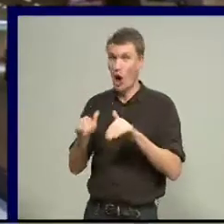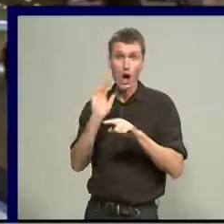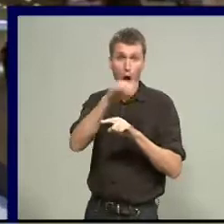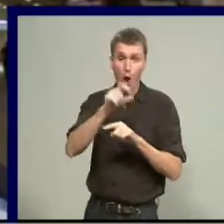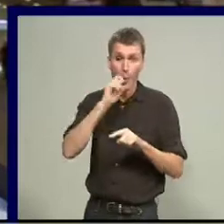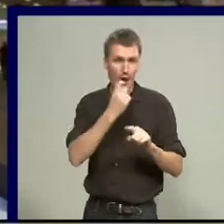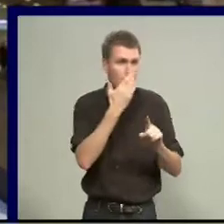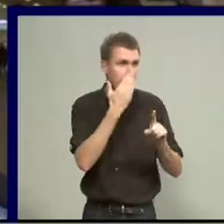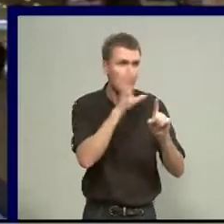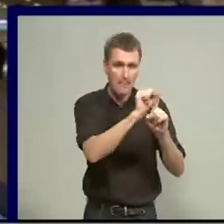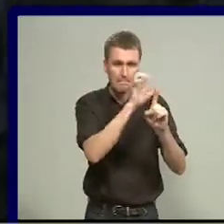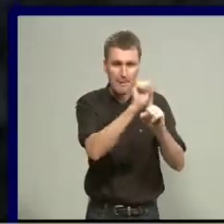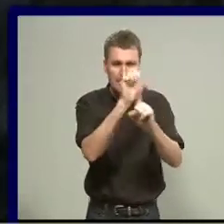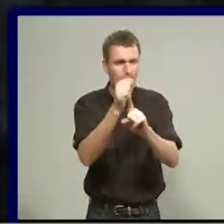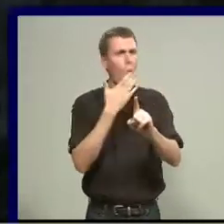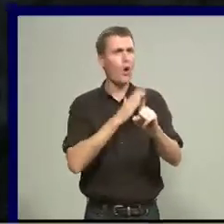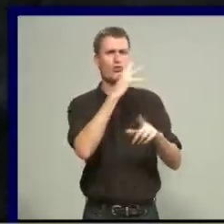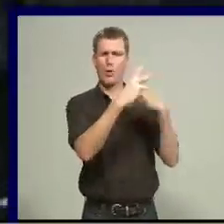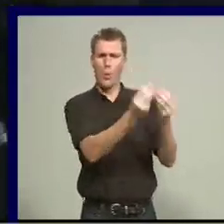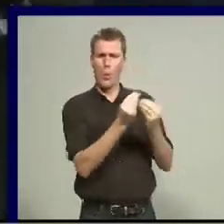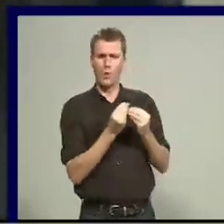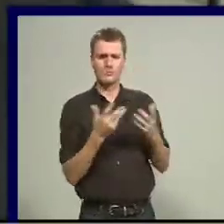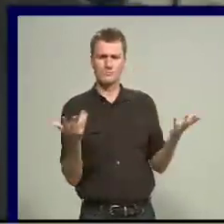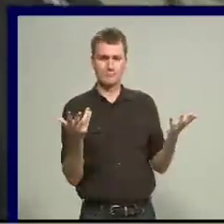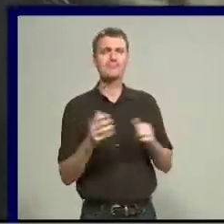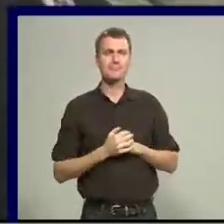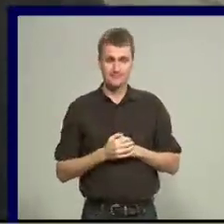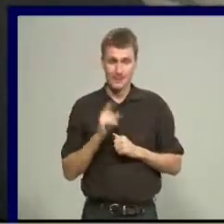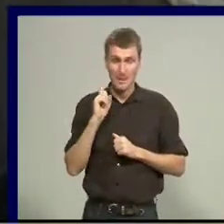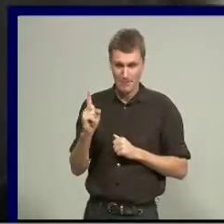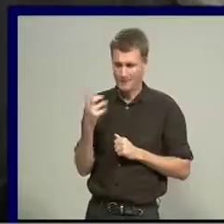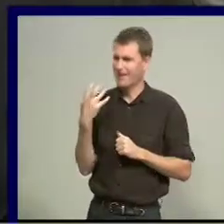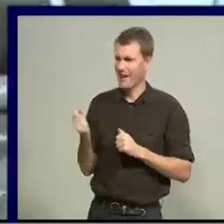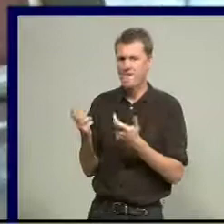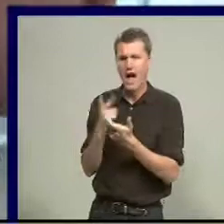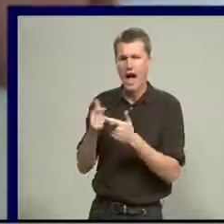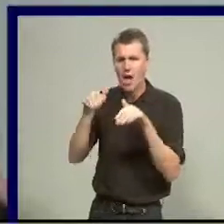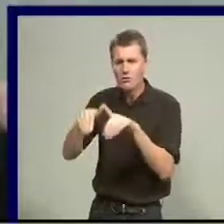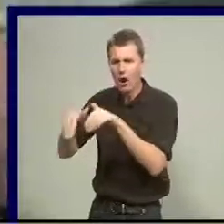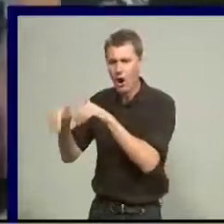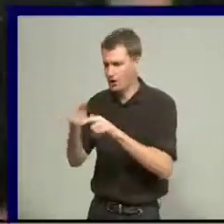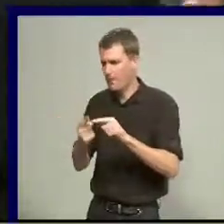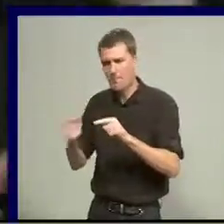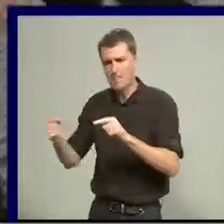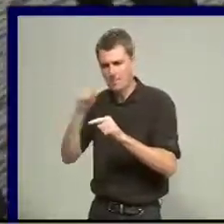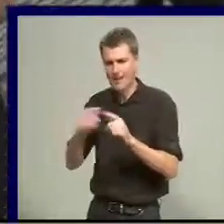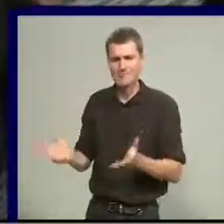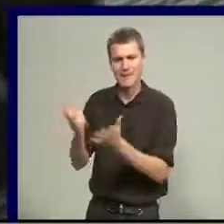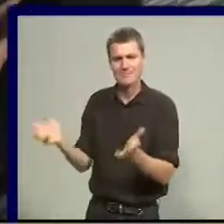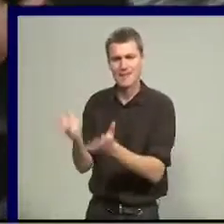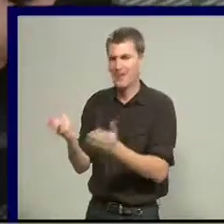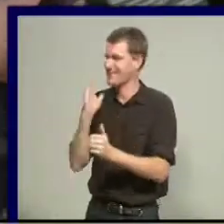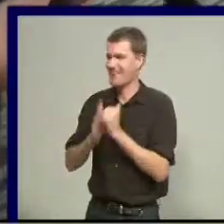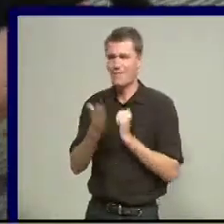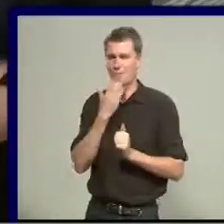rewarded because there's food and fruit everywhere. However, with beagles and other labs to play with, life is never dull for Helga. Marcus Gibbs,